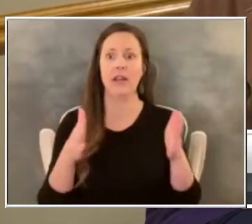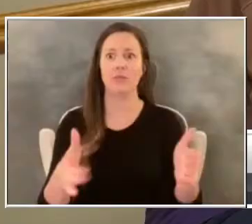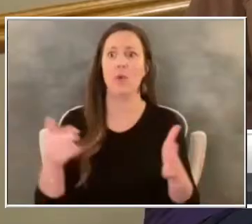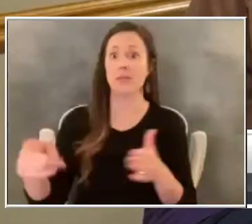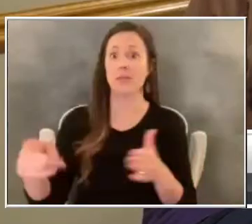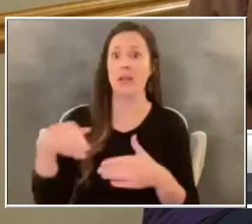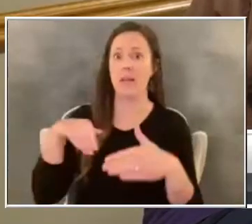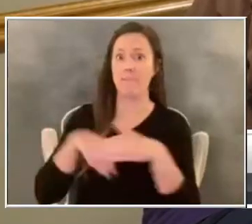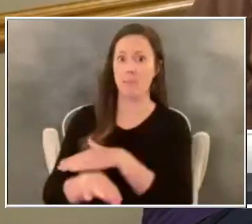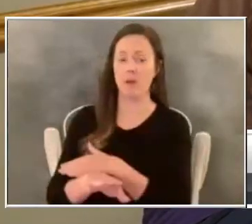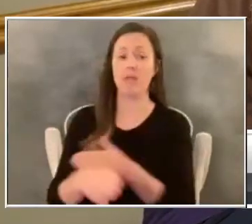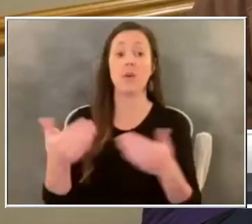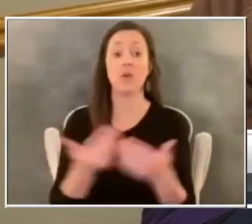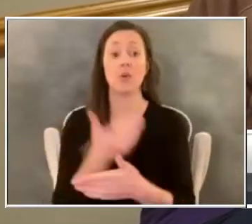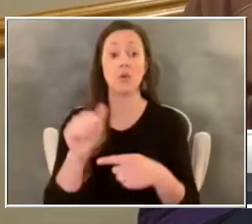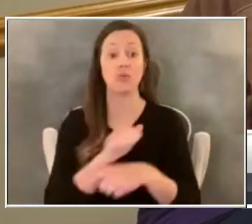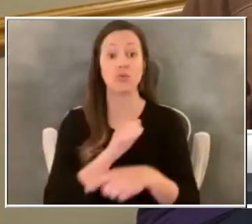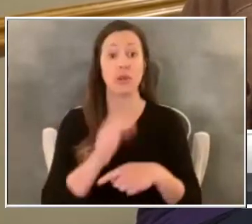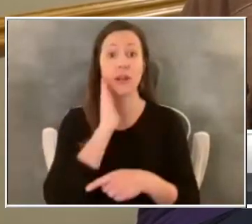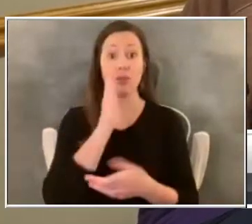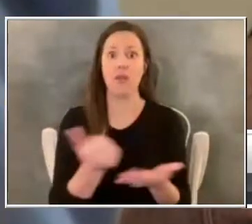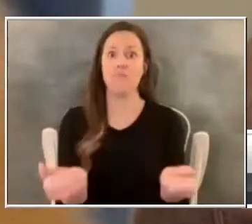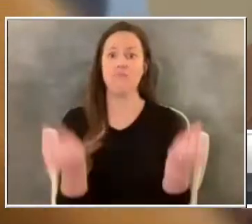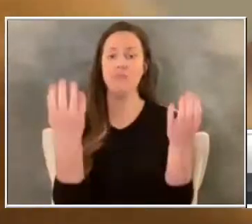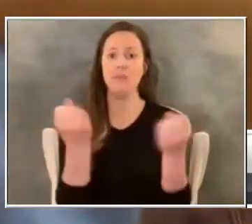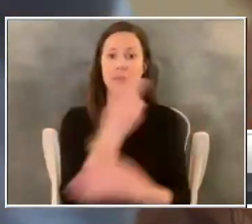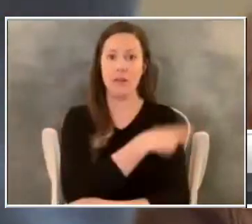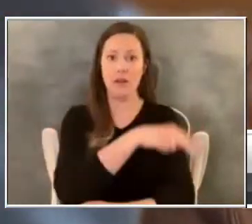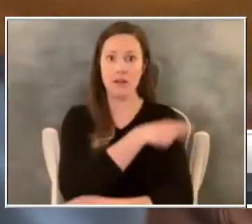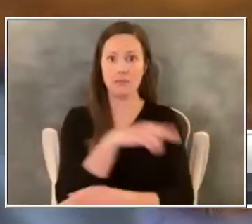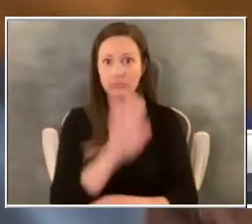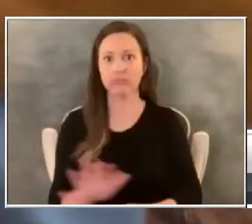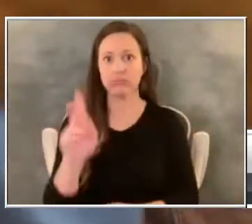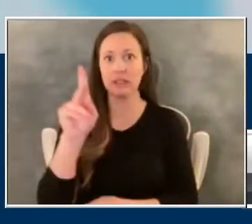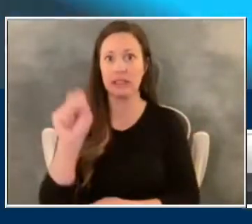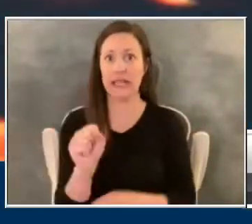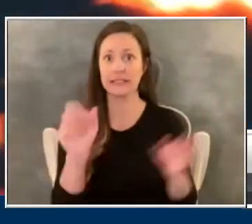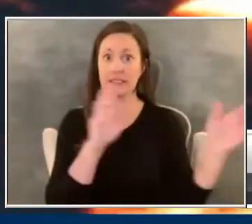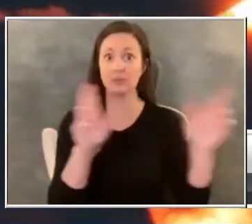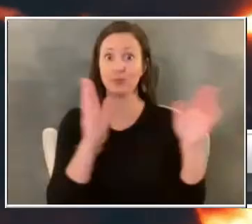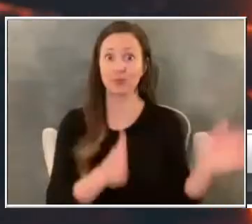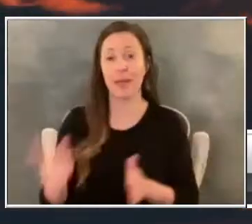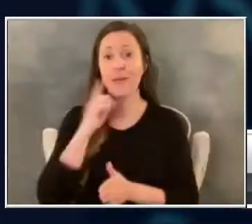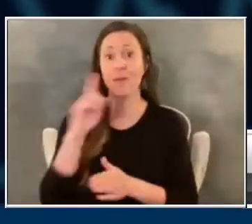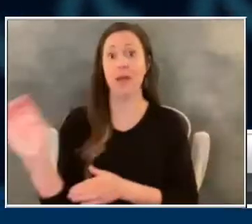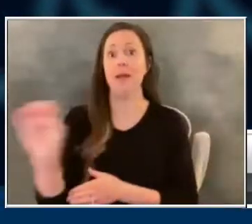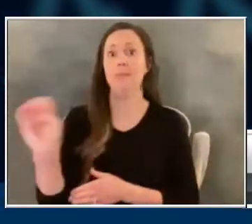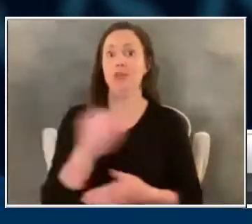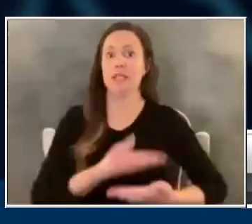of hospitals across Kansas prepare for an emergency delivery.